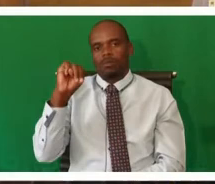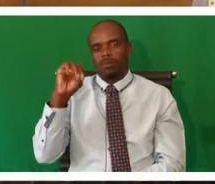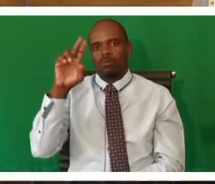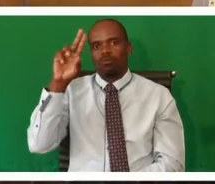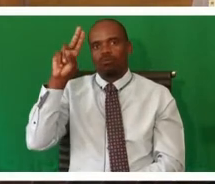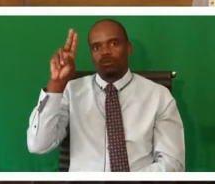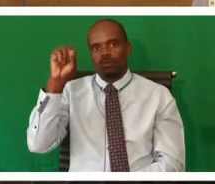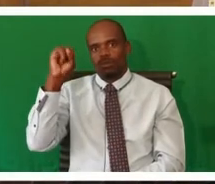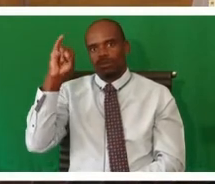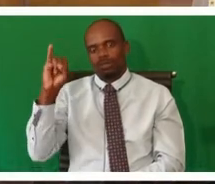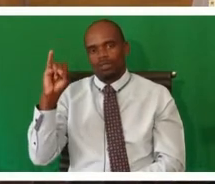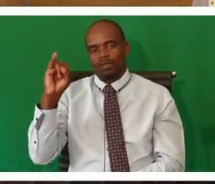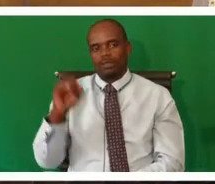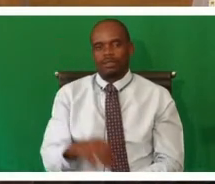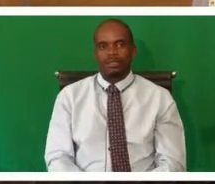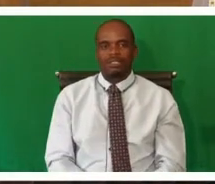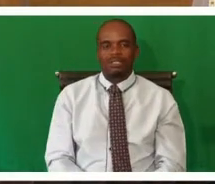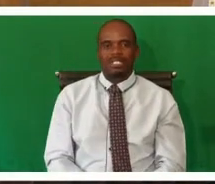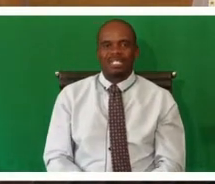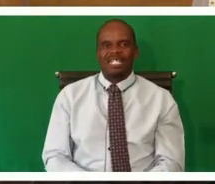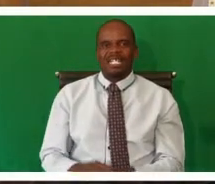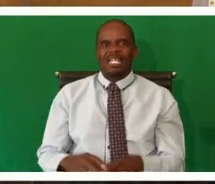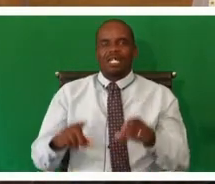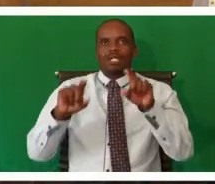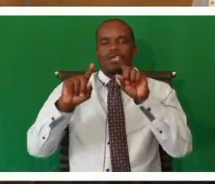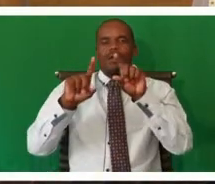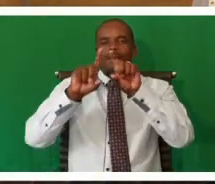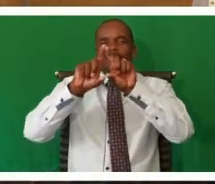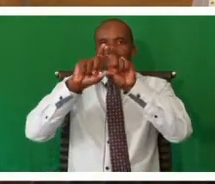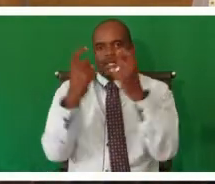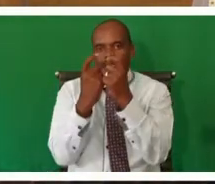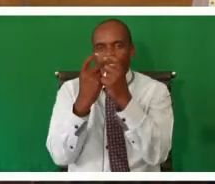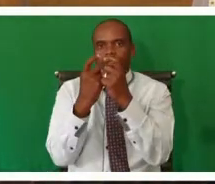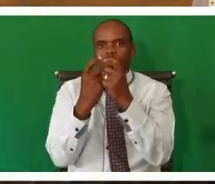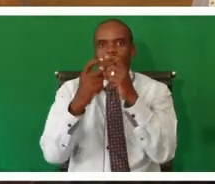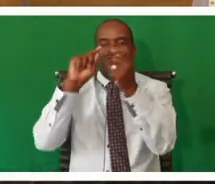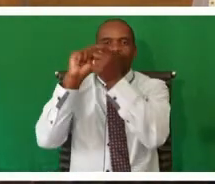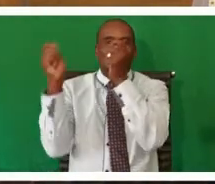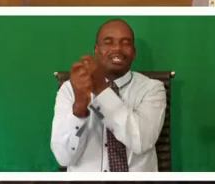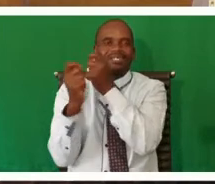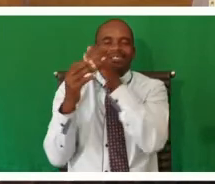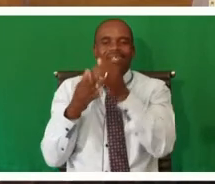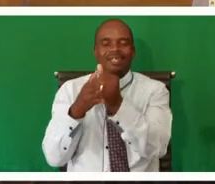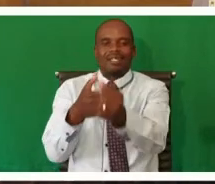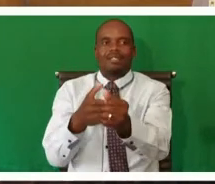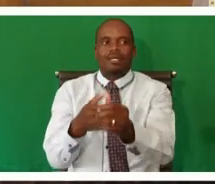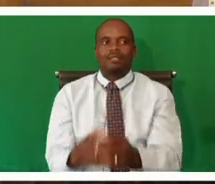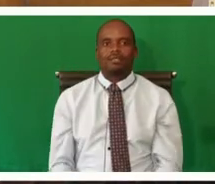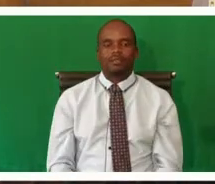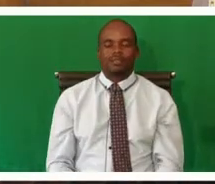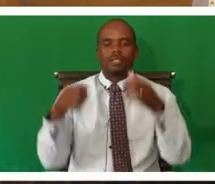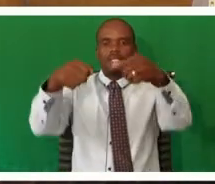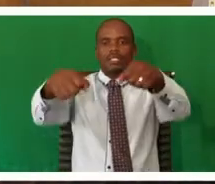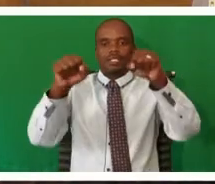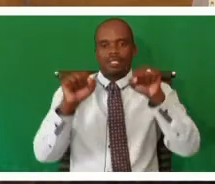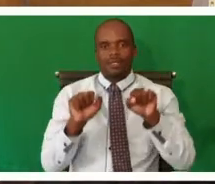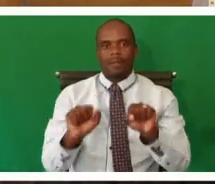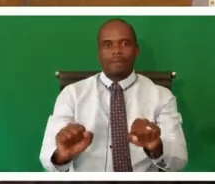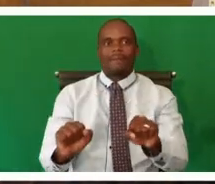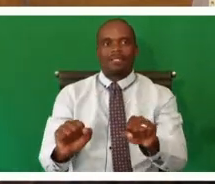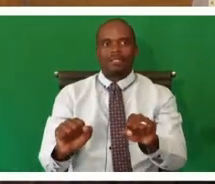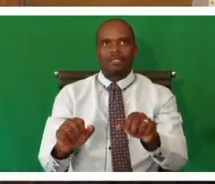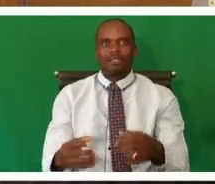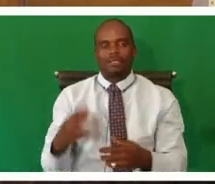Free State House of Traditional Leaders, the Chairperson Kgosigadi